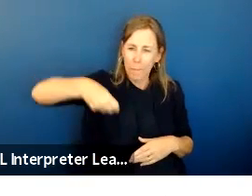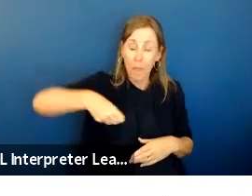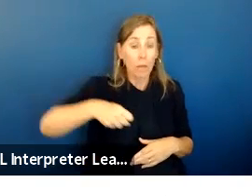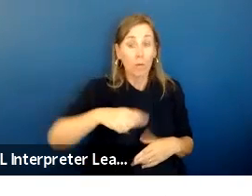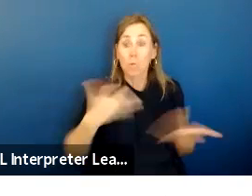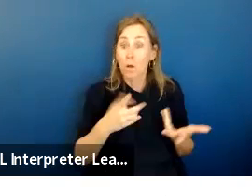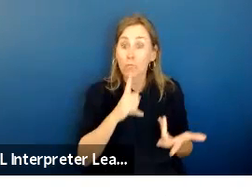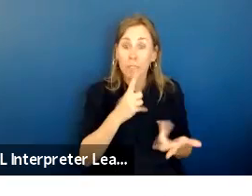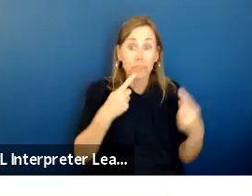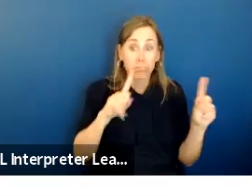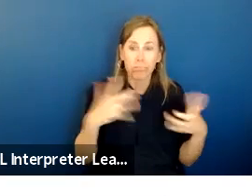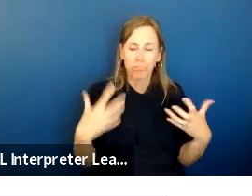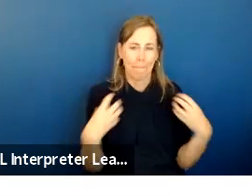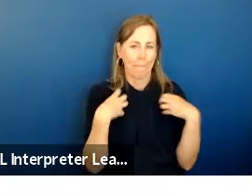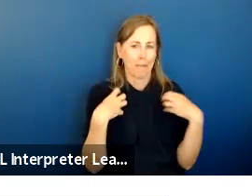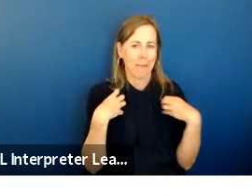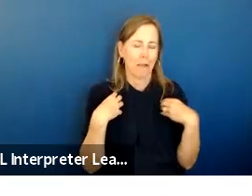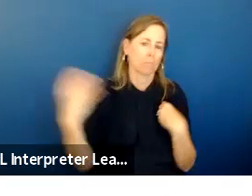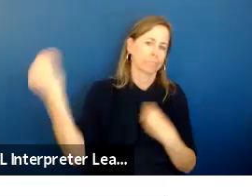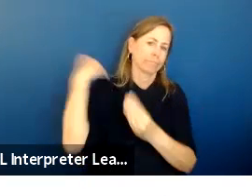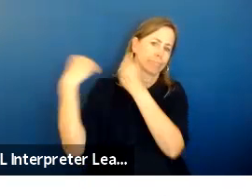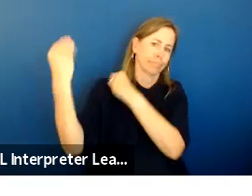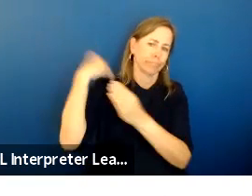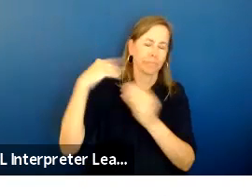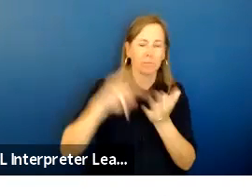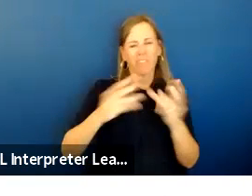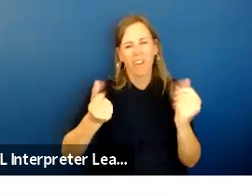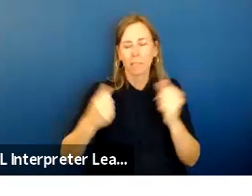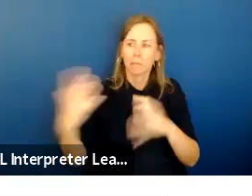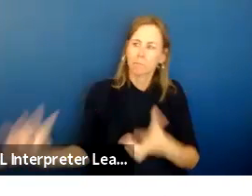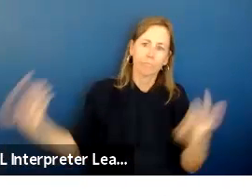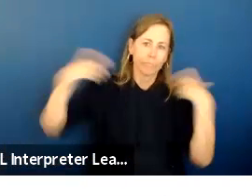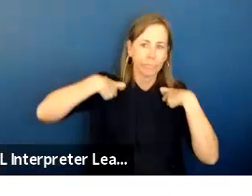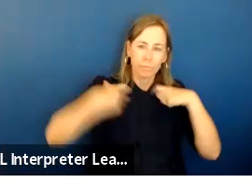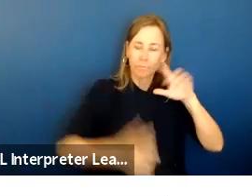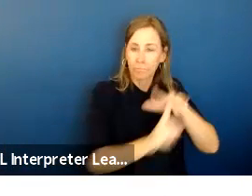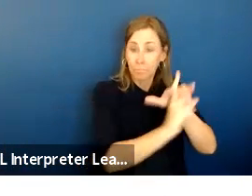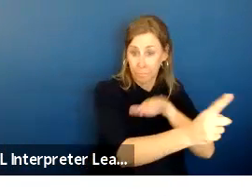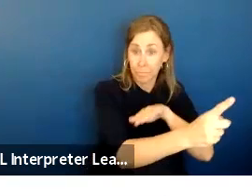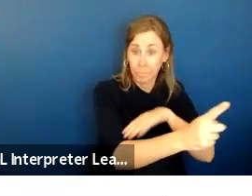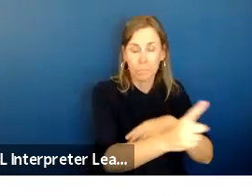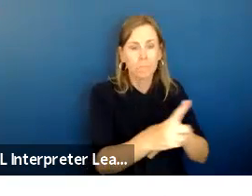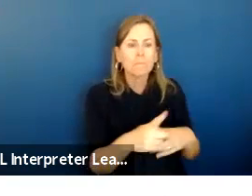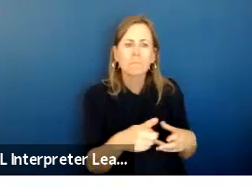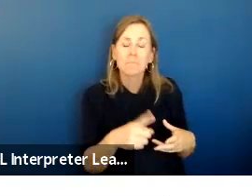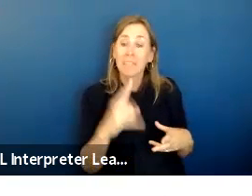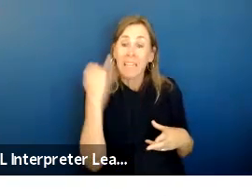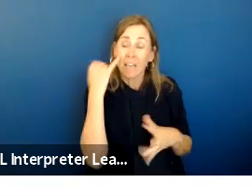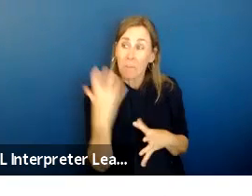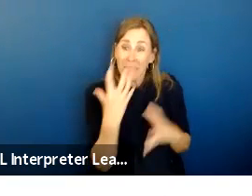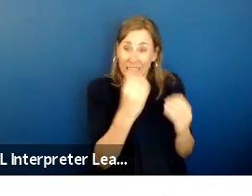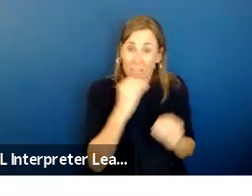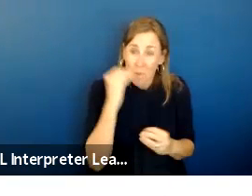and are quick to grab. And you need to plan to be away from your home for an extended period of time, so make sure you have everything you need, such as food